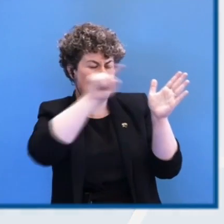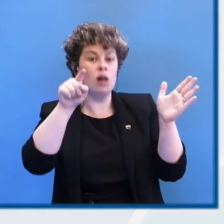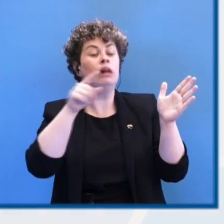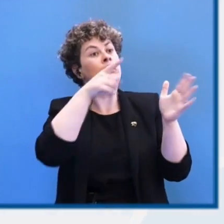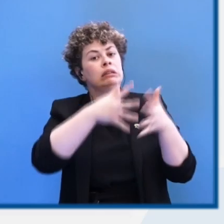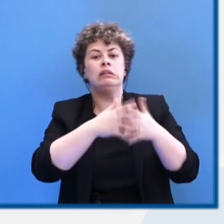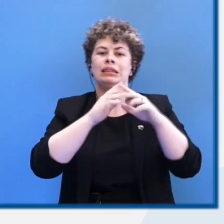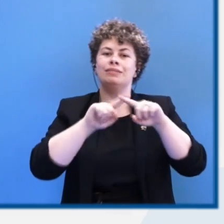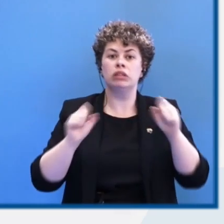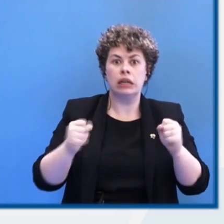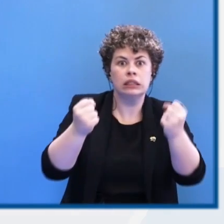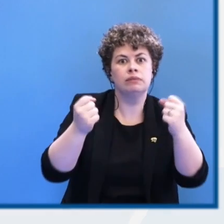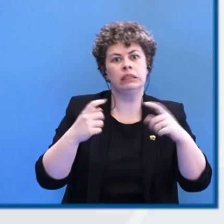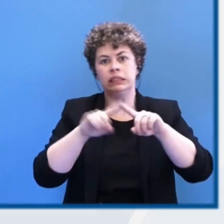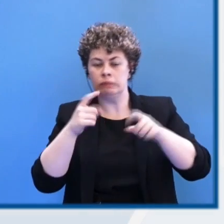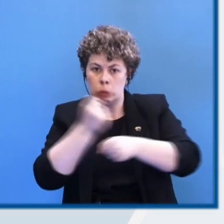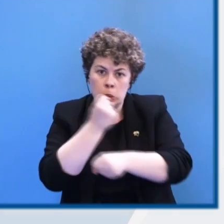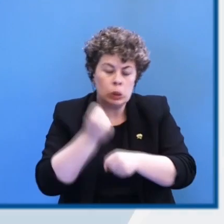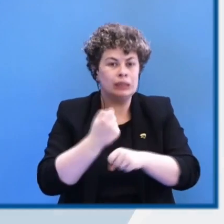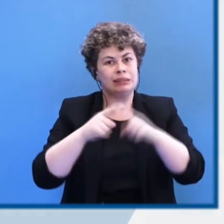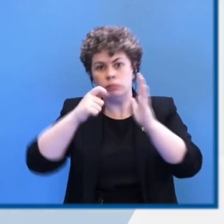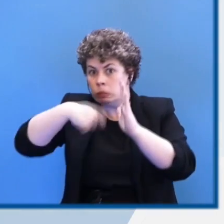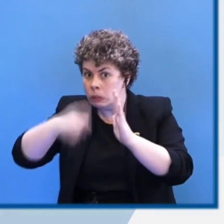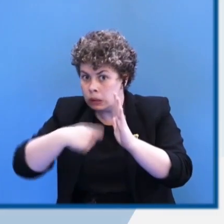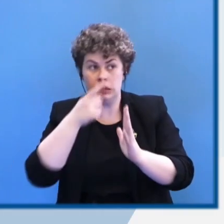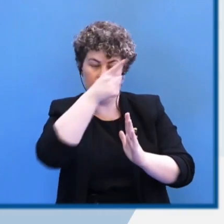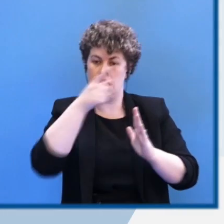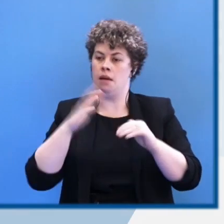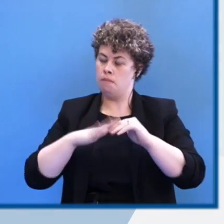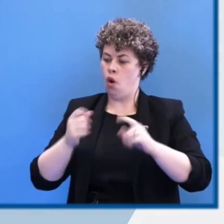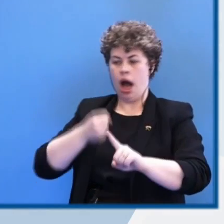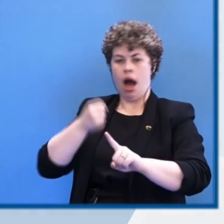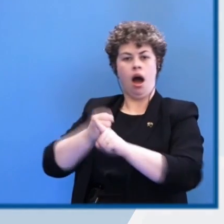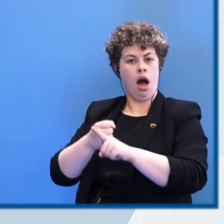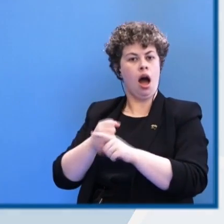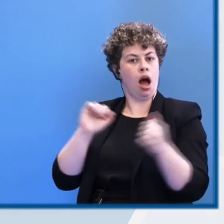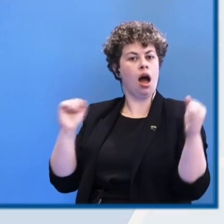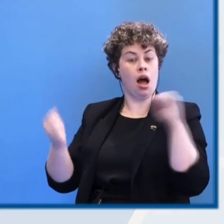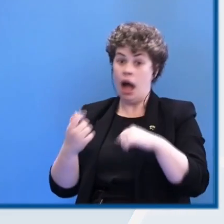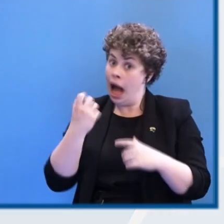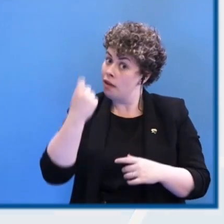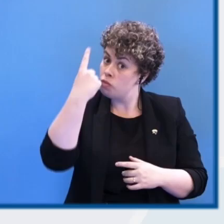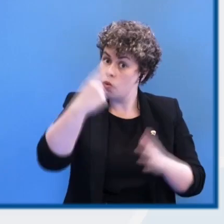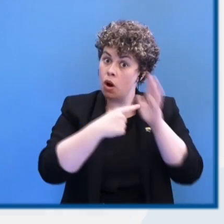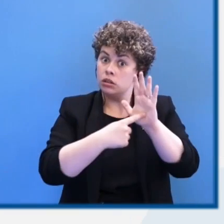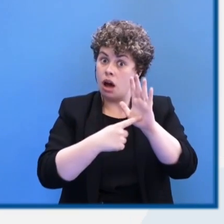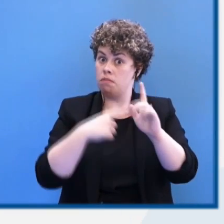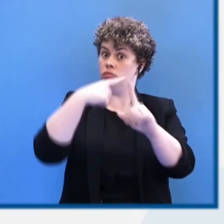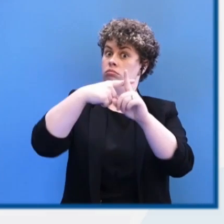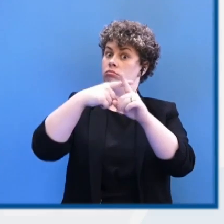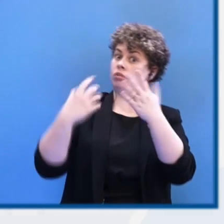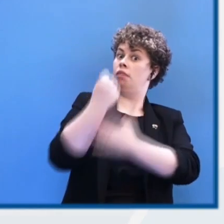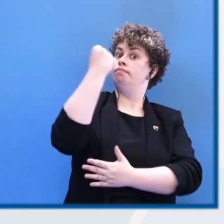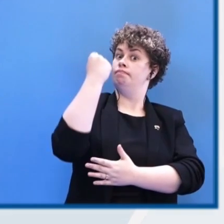momentum and impact to the governmental efforts. We already have an example of success. The